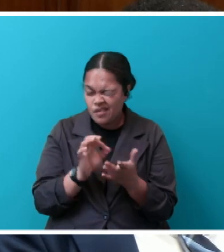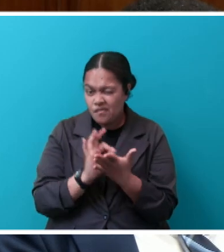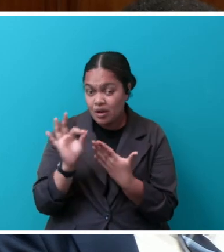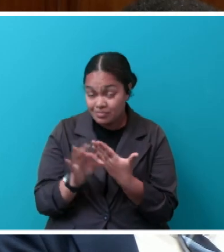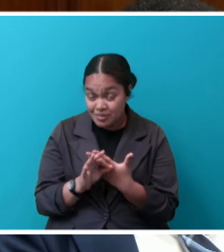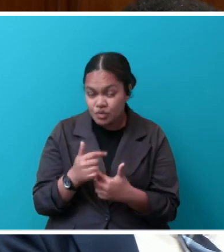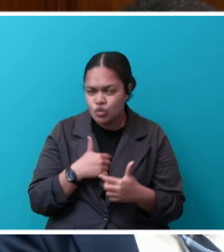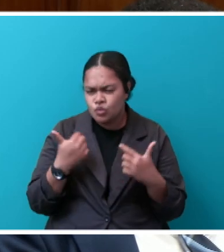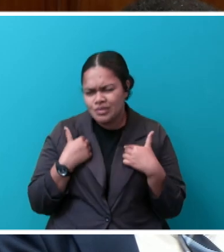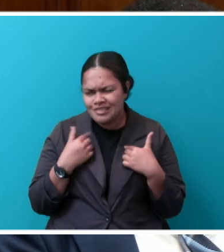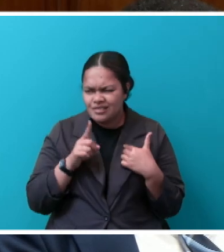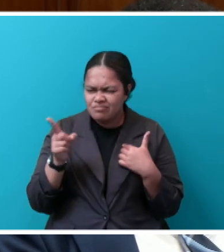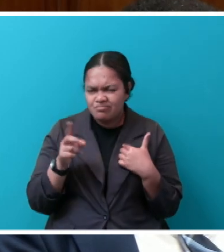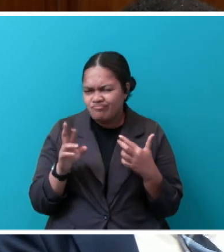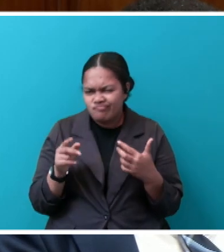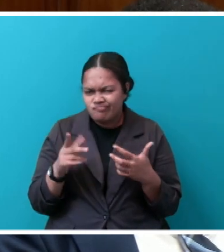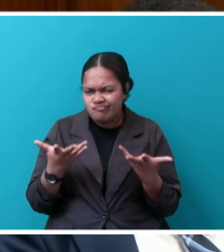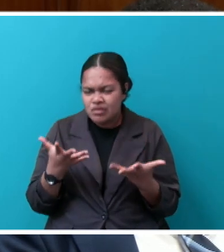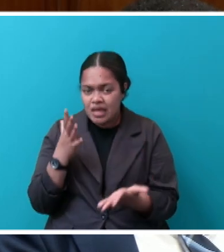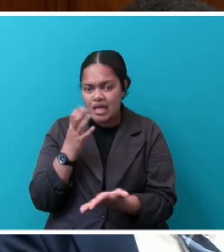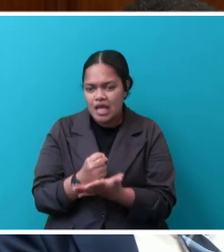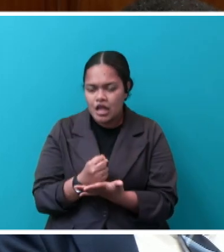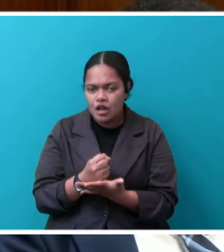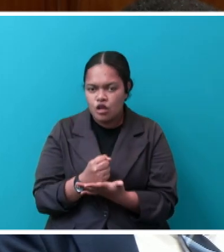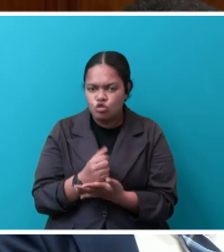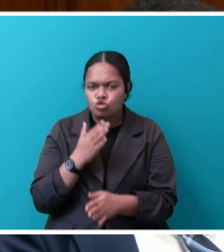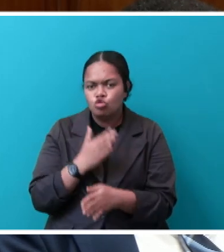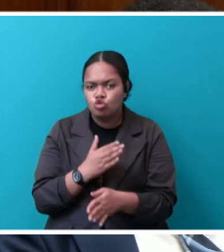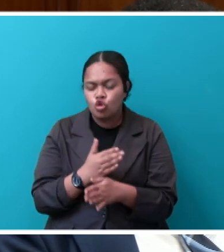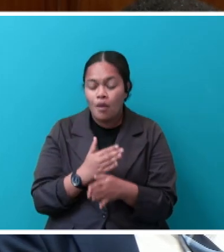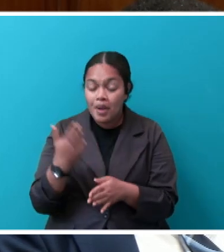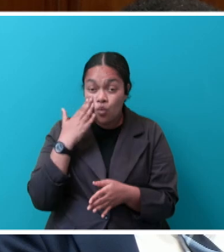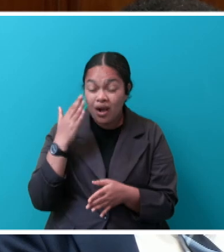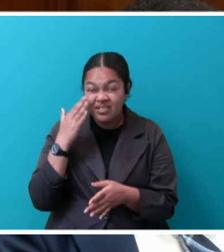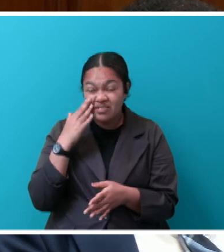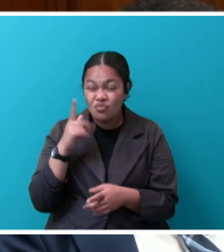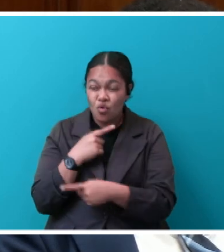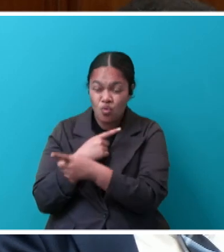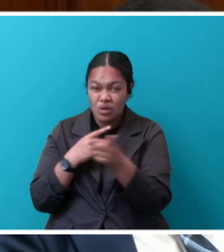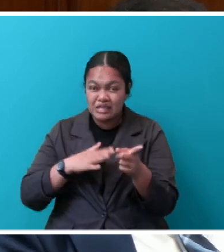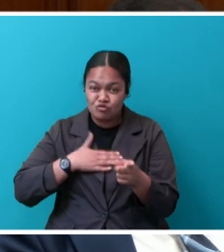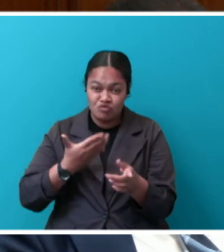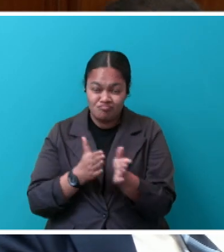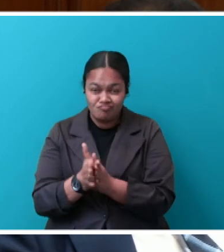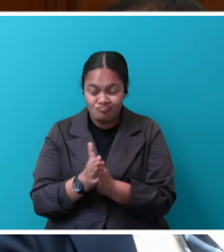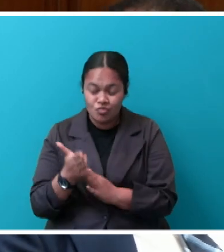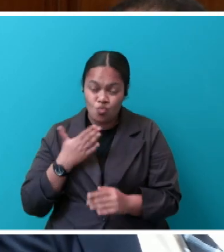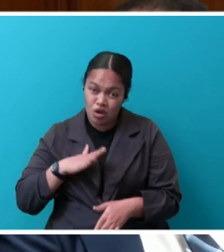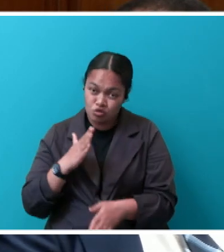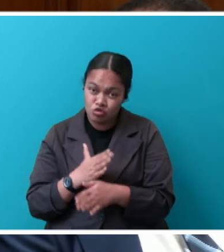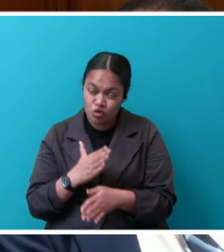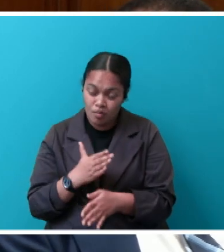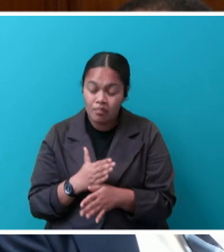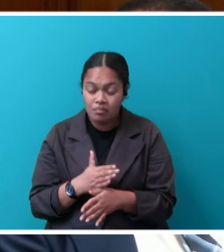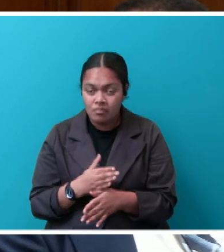will get job seekers right from up to Tagwa and Rekireki together to meet